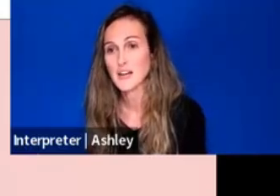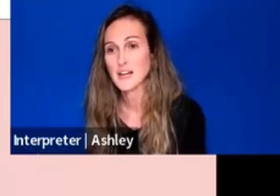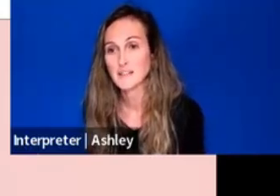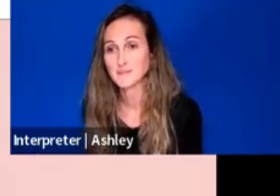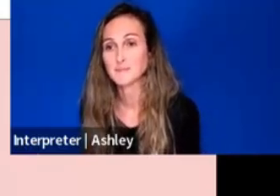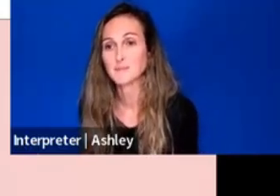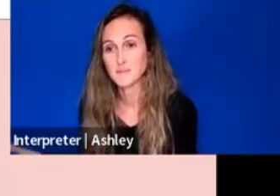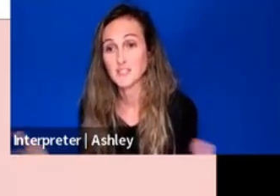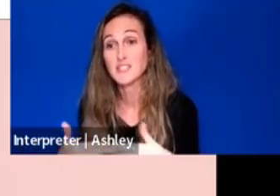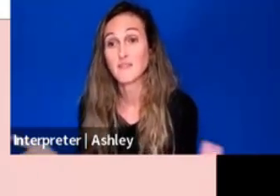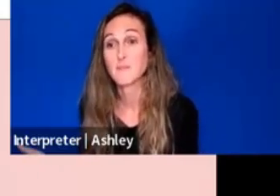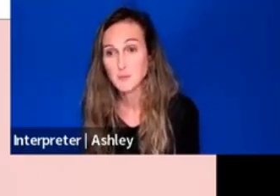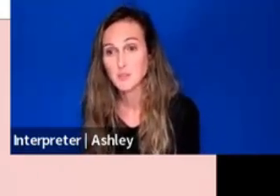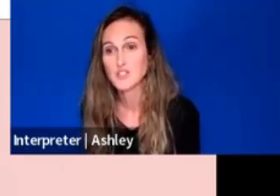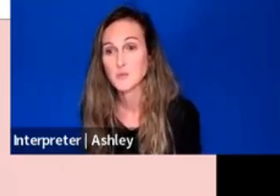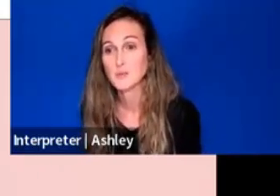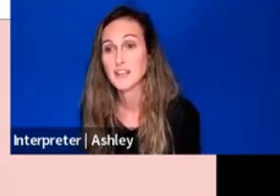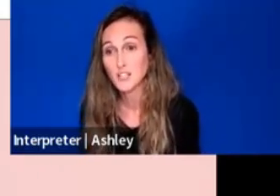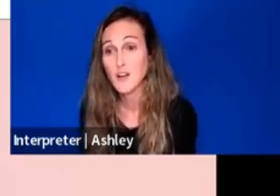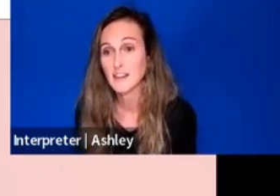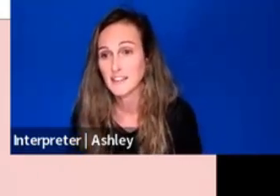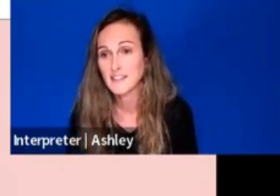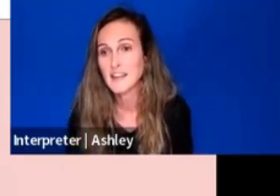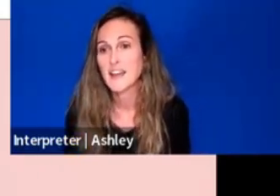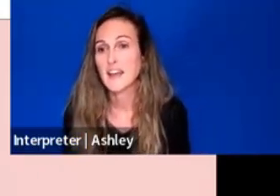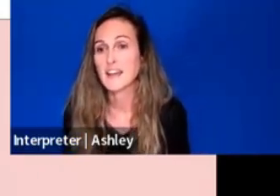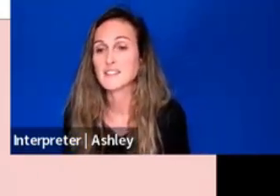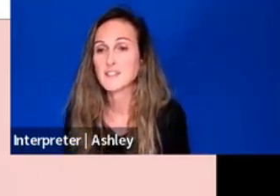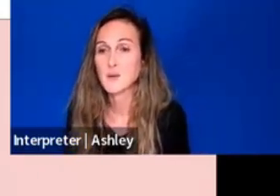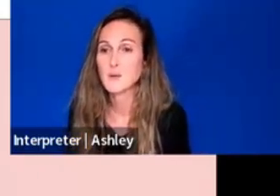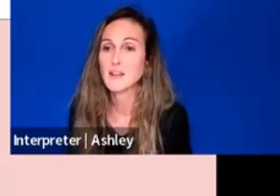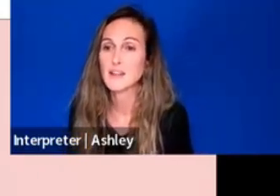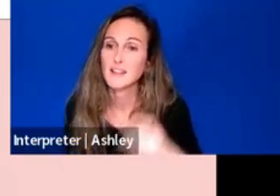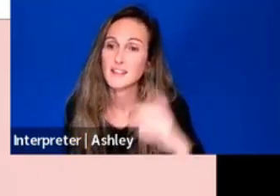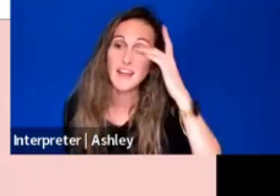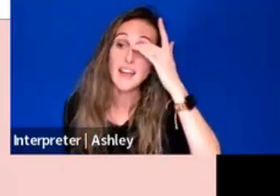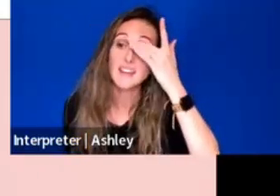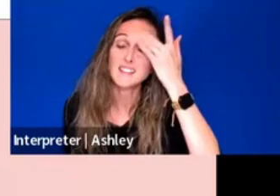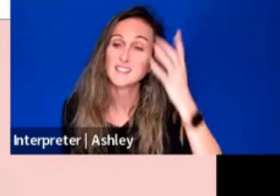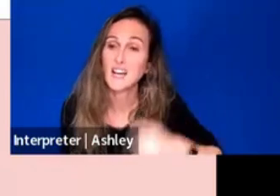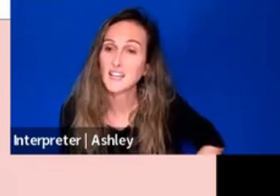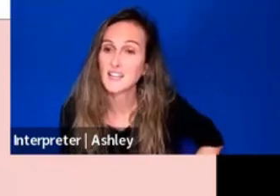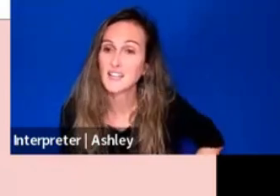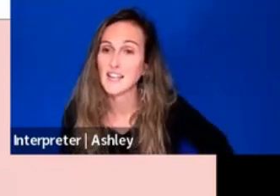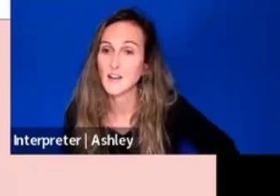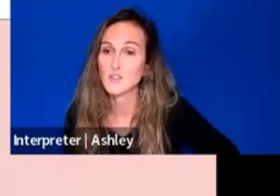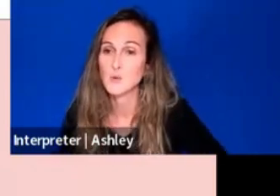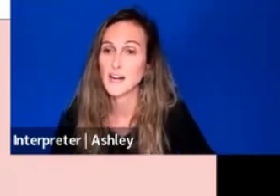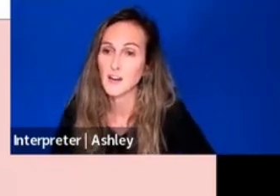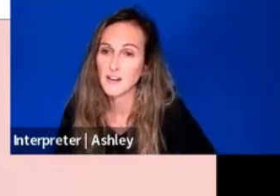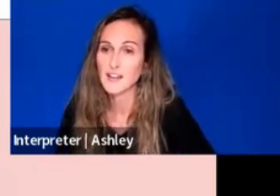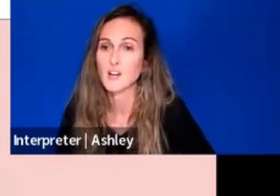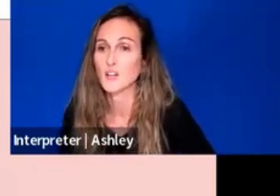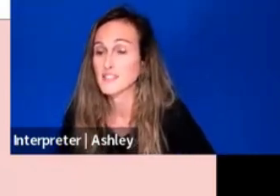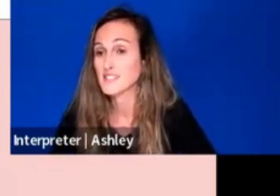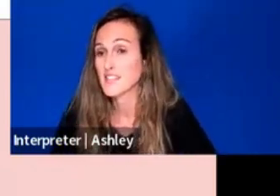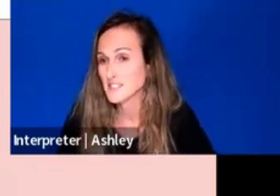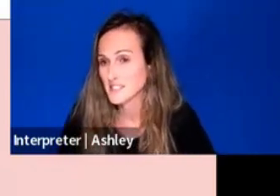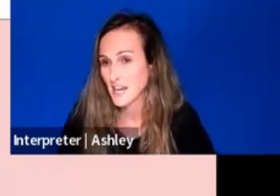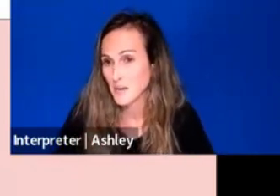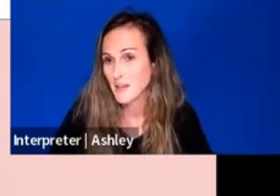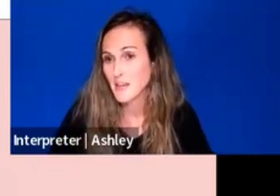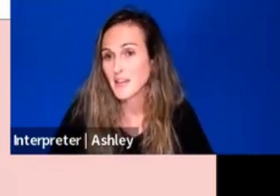to deaf people to get along in. And so they had designed this outdoor area called